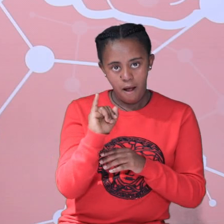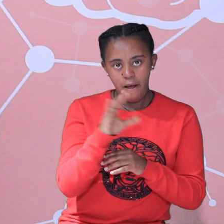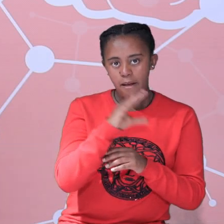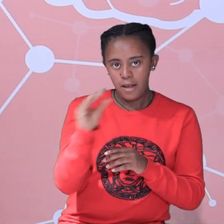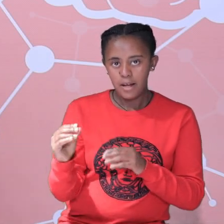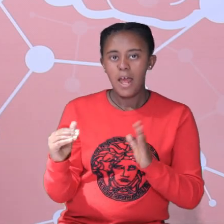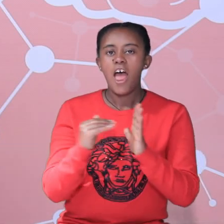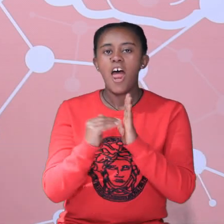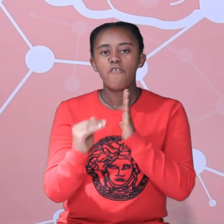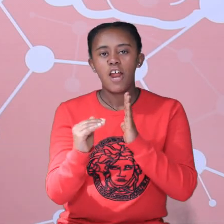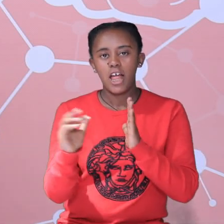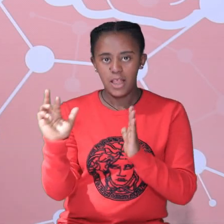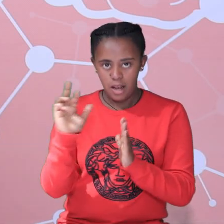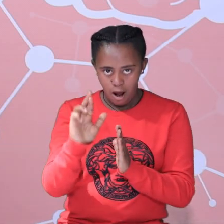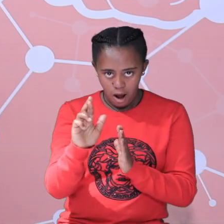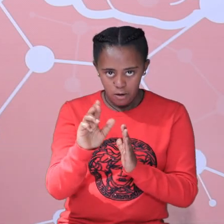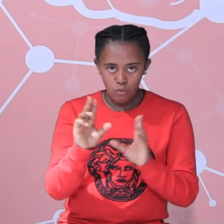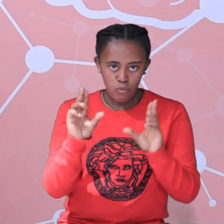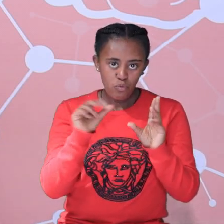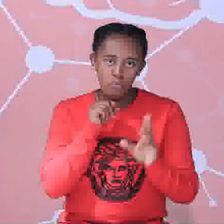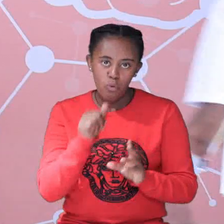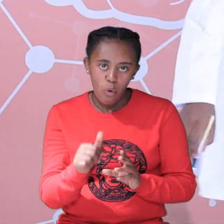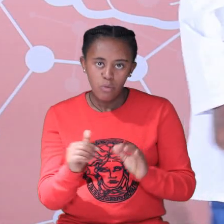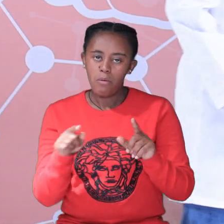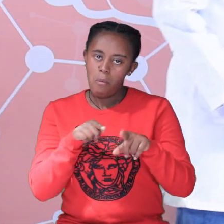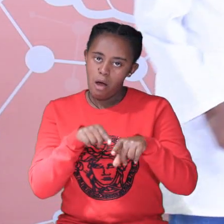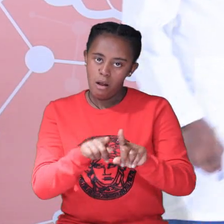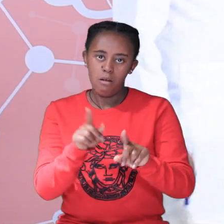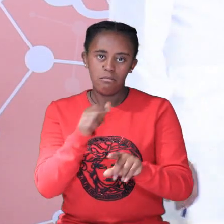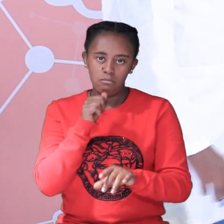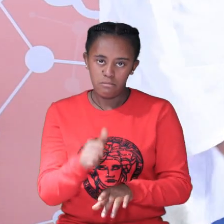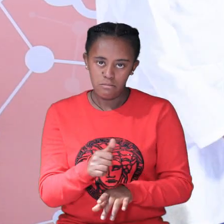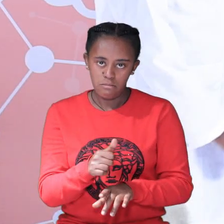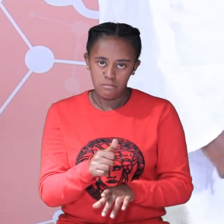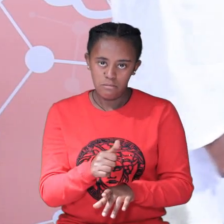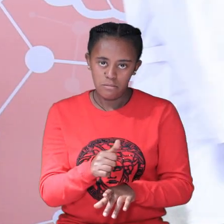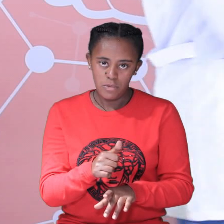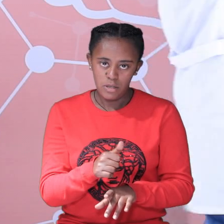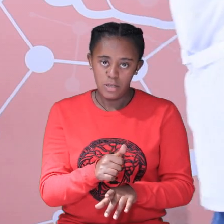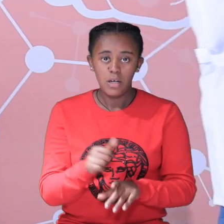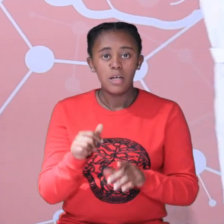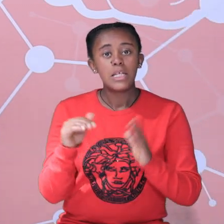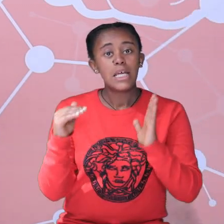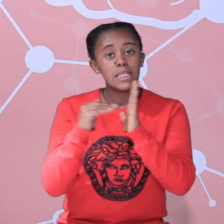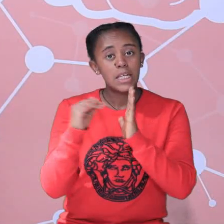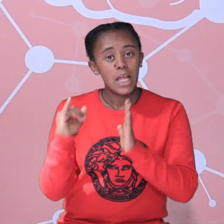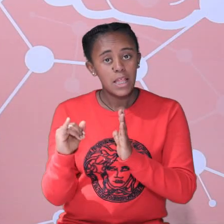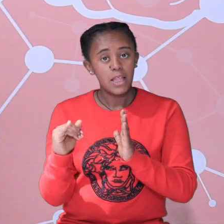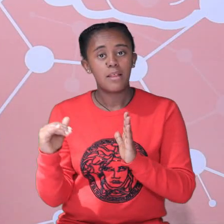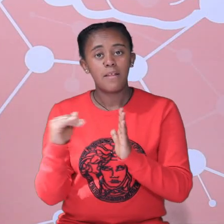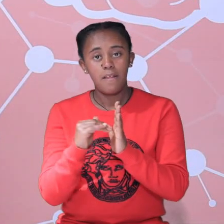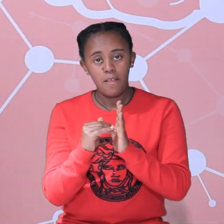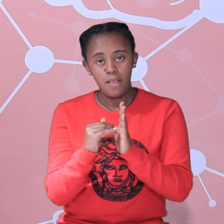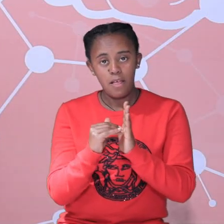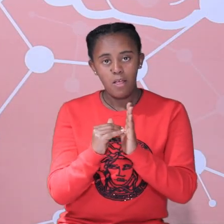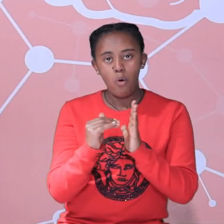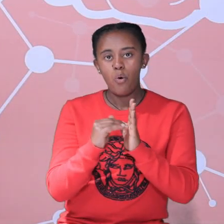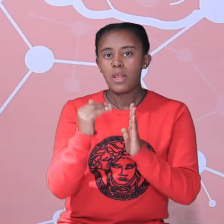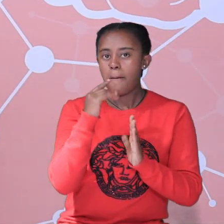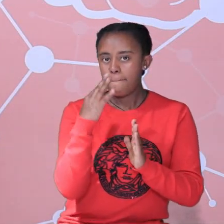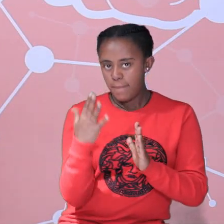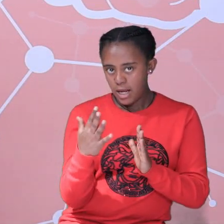and reflection ray R is not parallel. Not parallel. The incidence ray strikes on the mirror